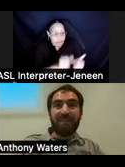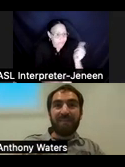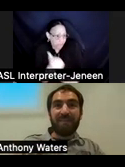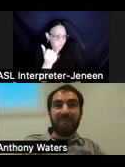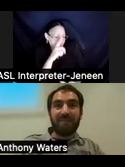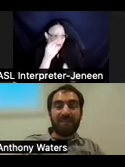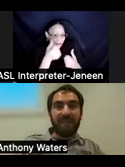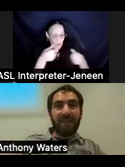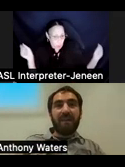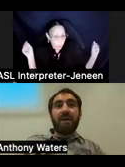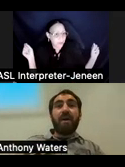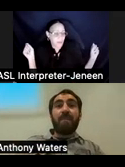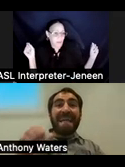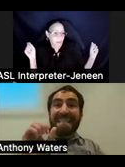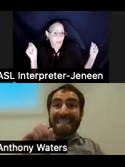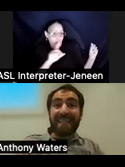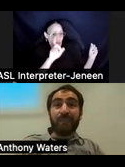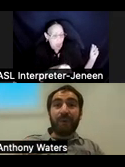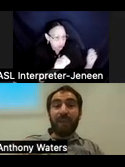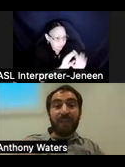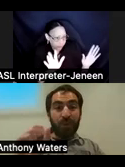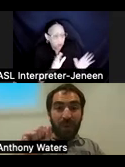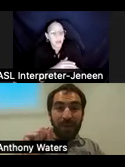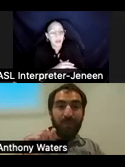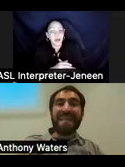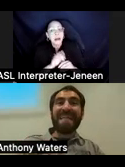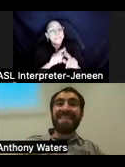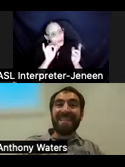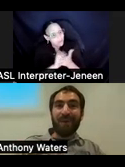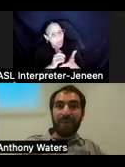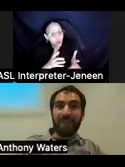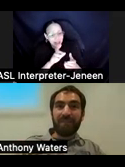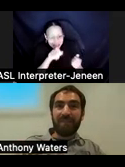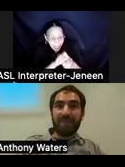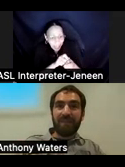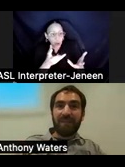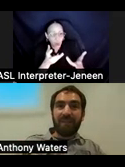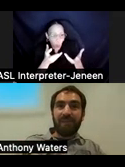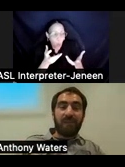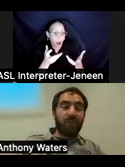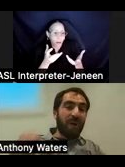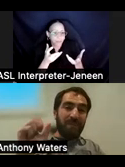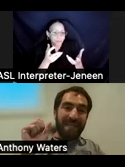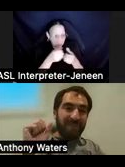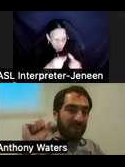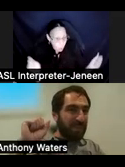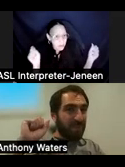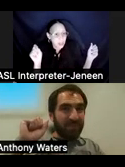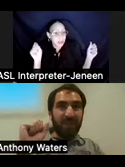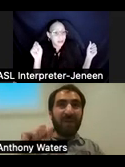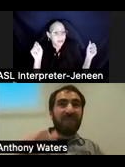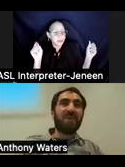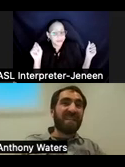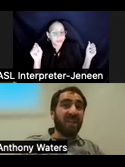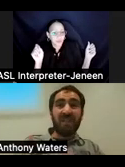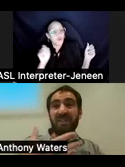open. But that's exactly what we want to do. We want to bring it into the open. We want to make it so that people can